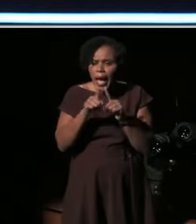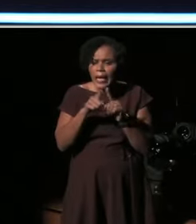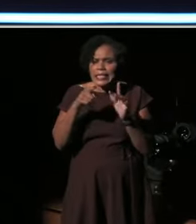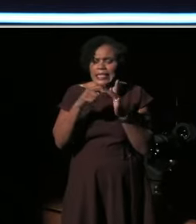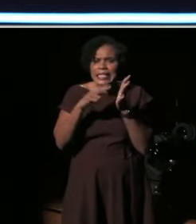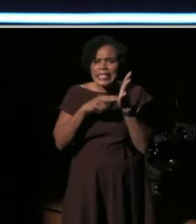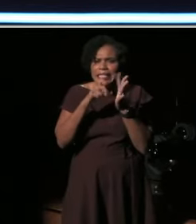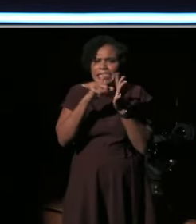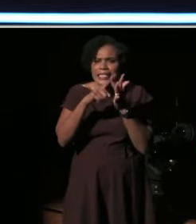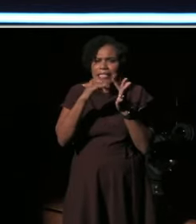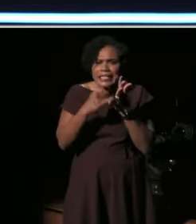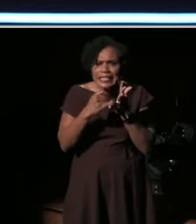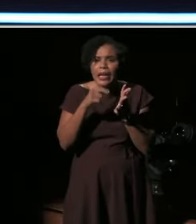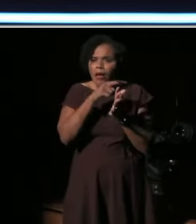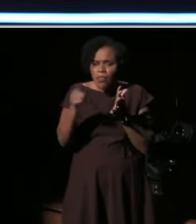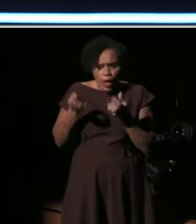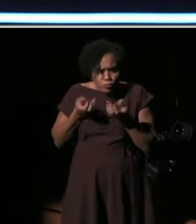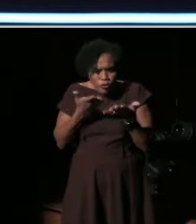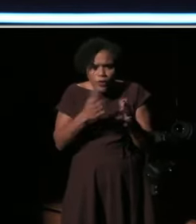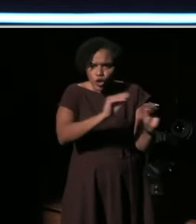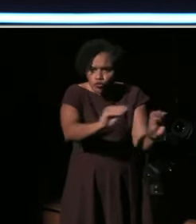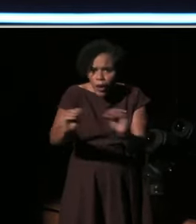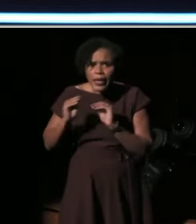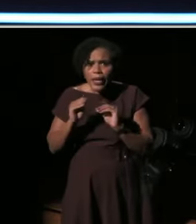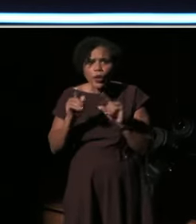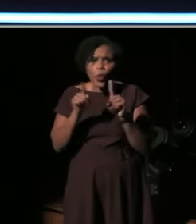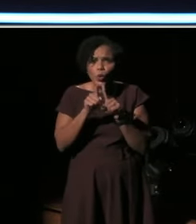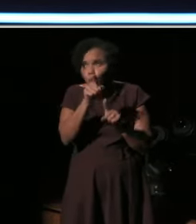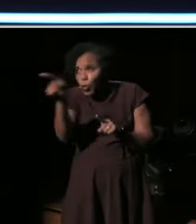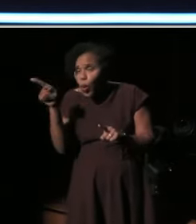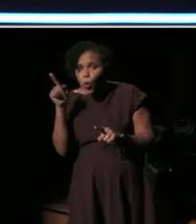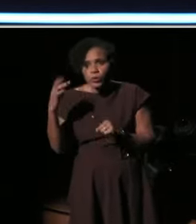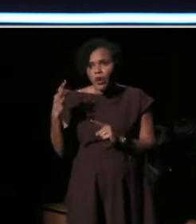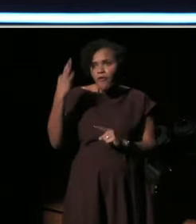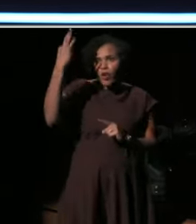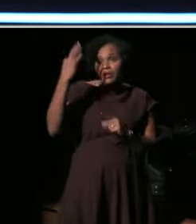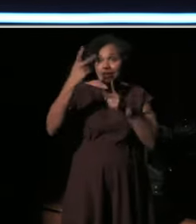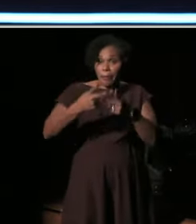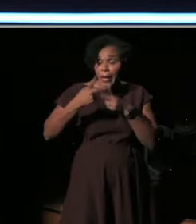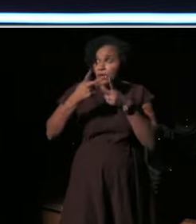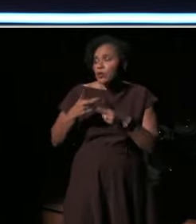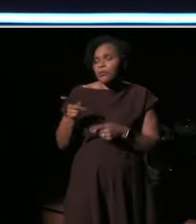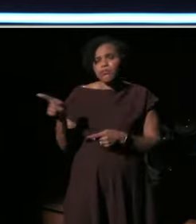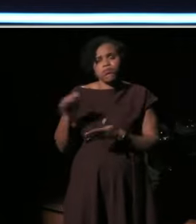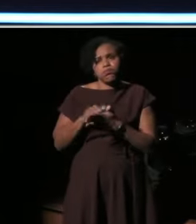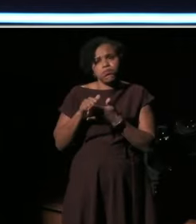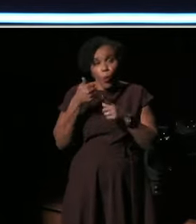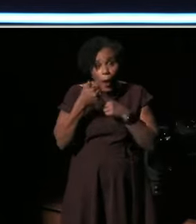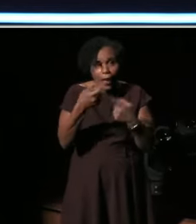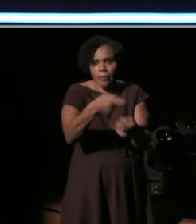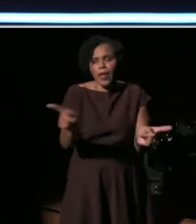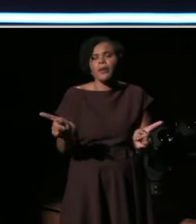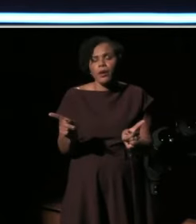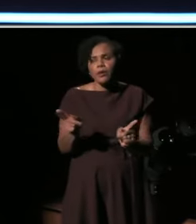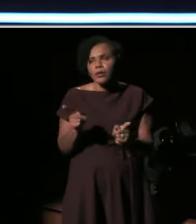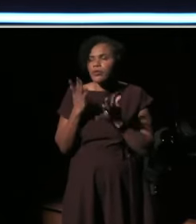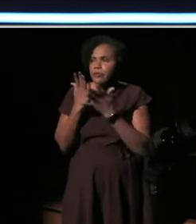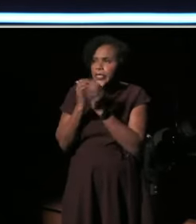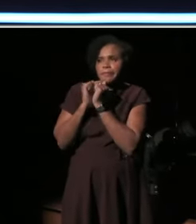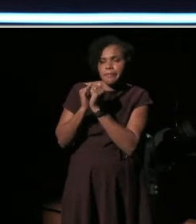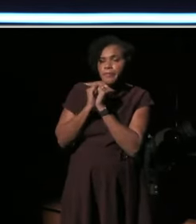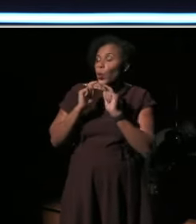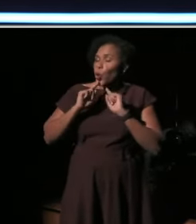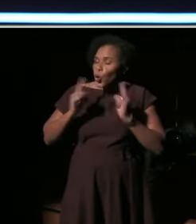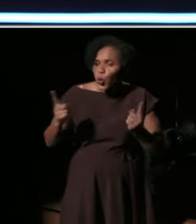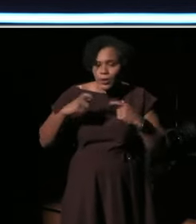opportunities for the trainees, and to those who volunteer as mentors. Your support is invaluable to us, and we really couldn't run these schemes